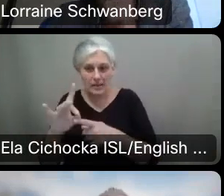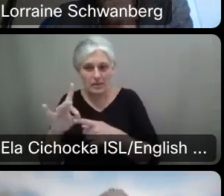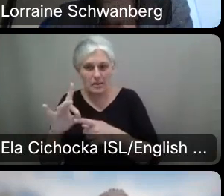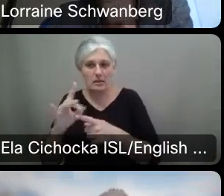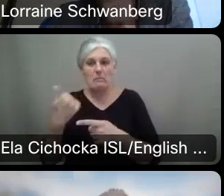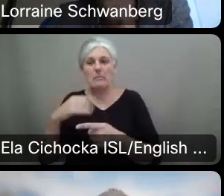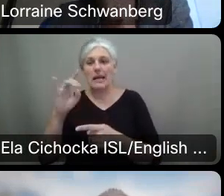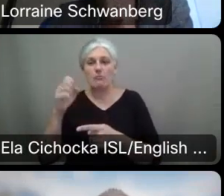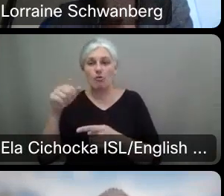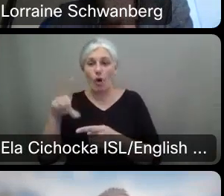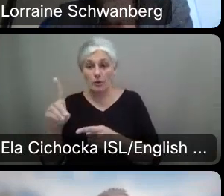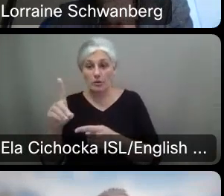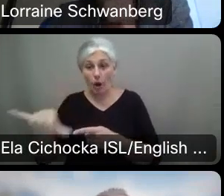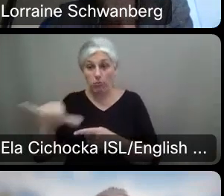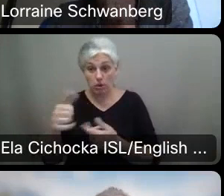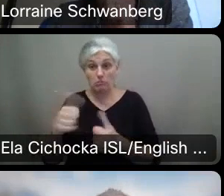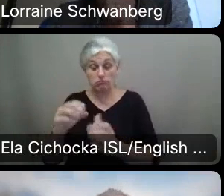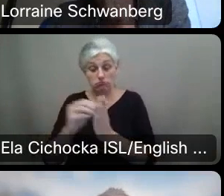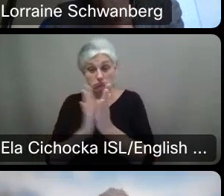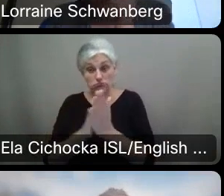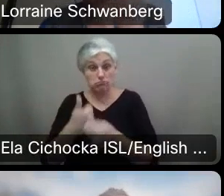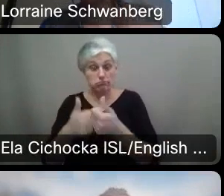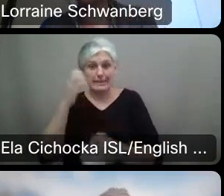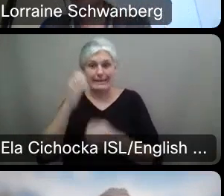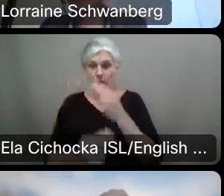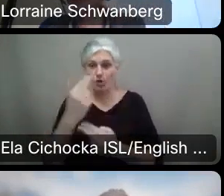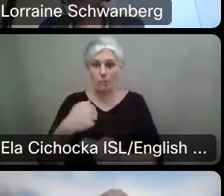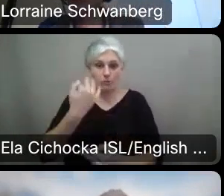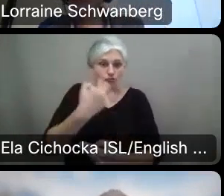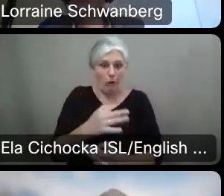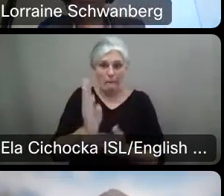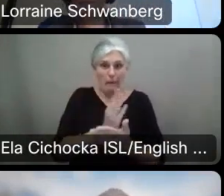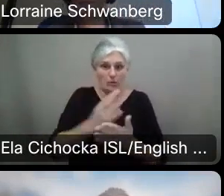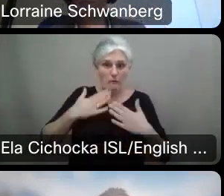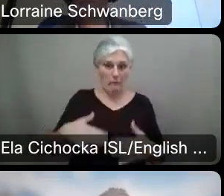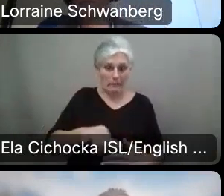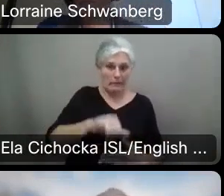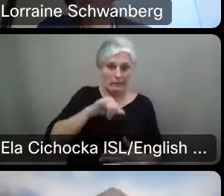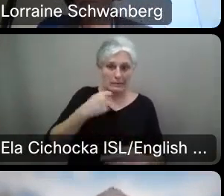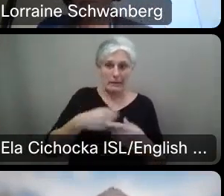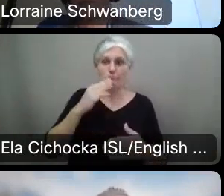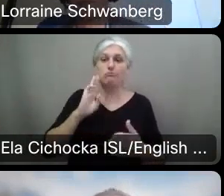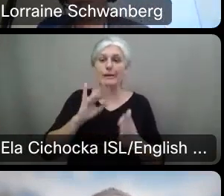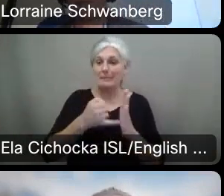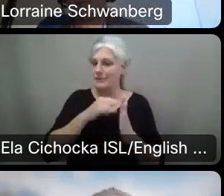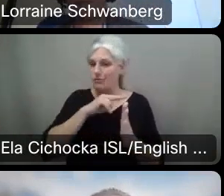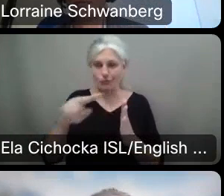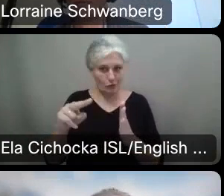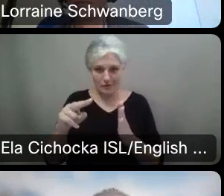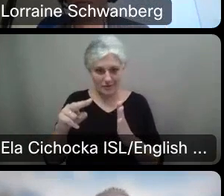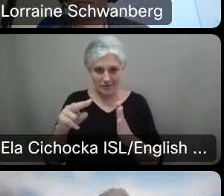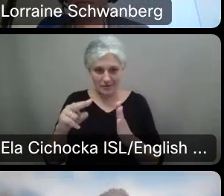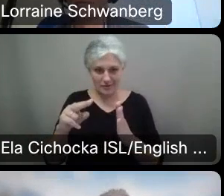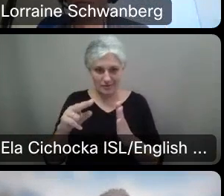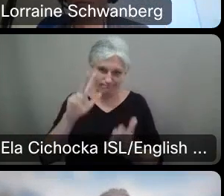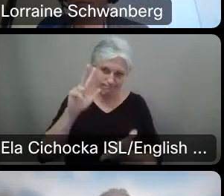hemorrhoid operation, but then ending up having an operation on the anal sphincter, where consent has not been appropriately